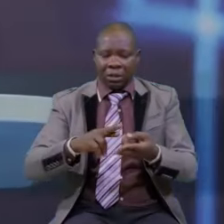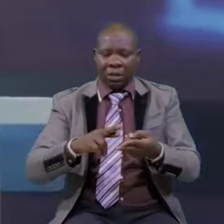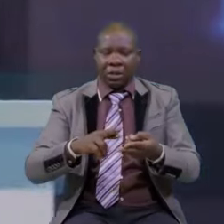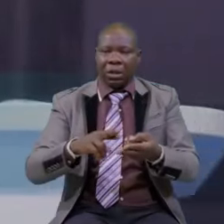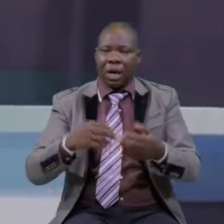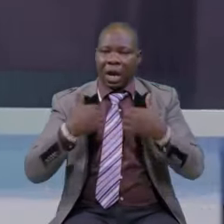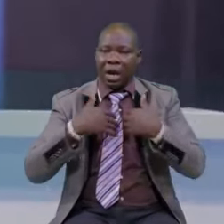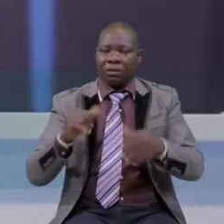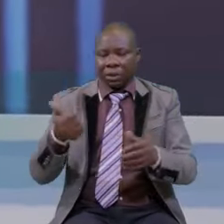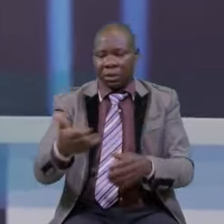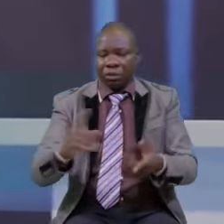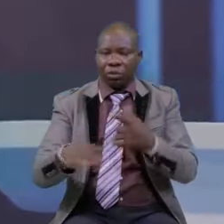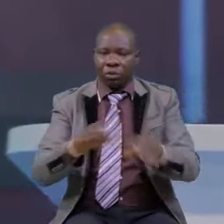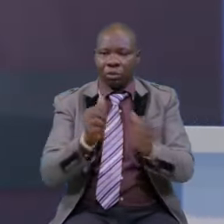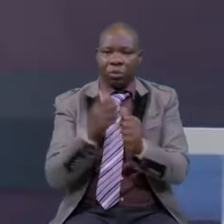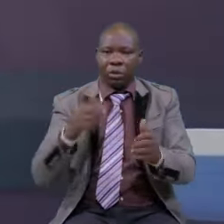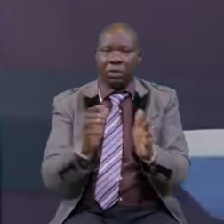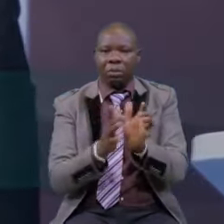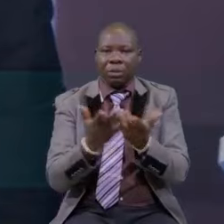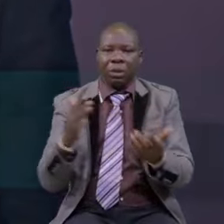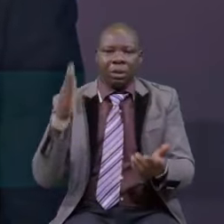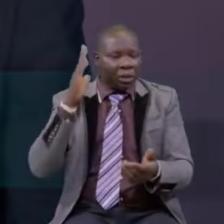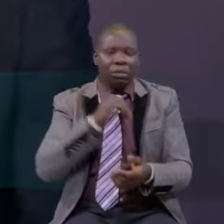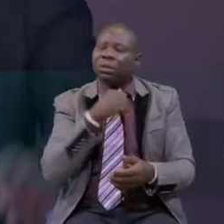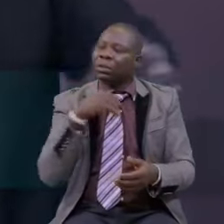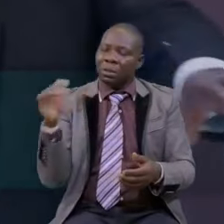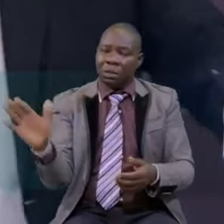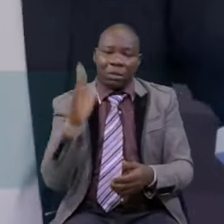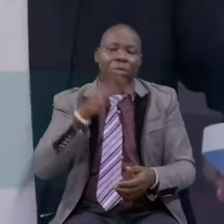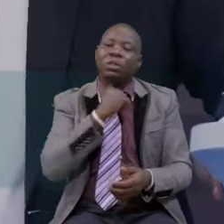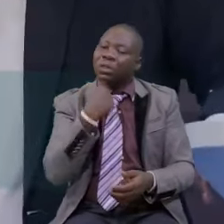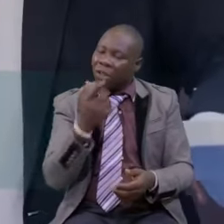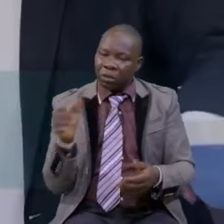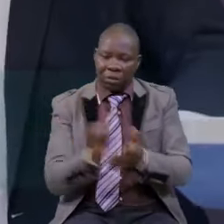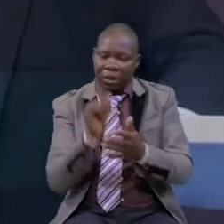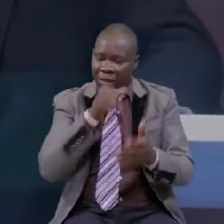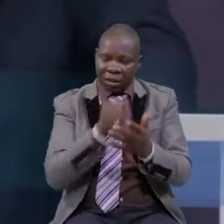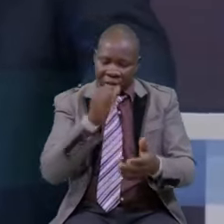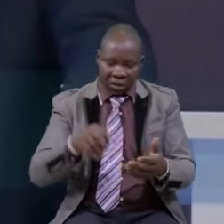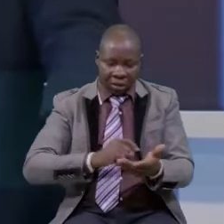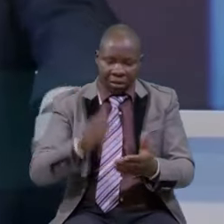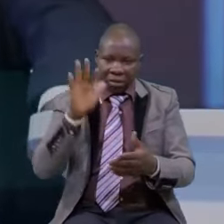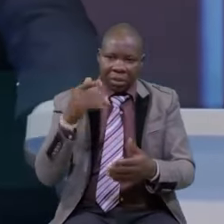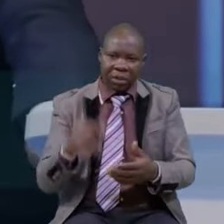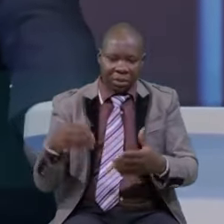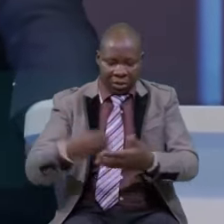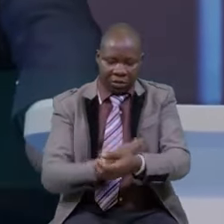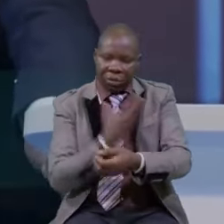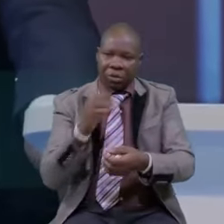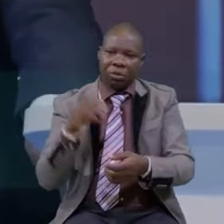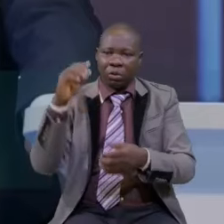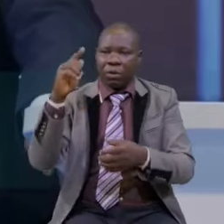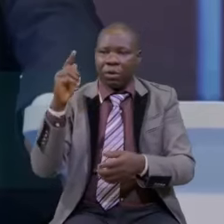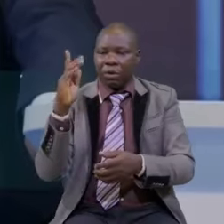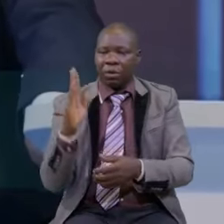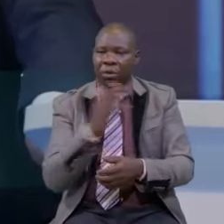this one is given by inspiration of God, and it's good for every generation,